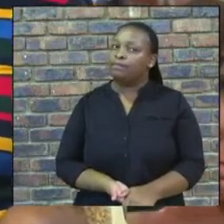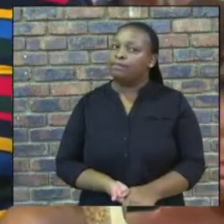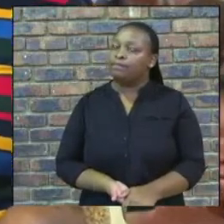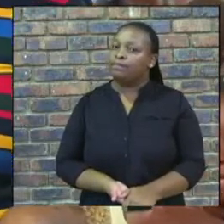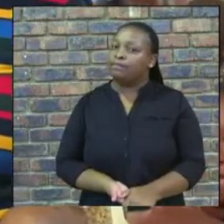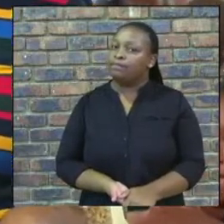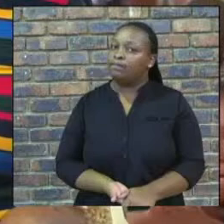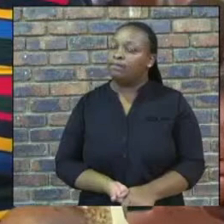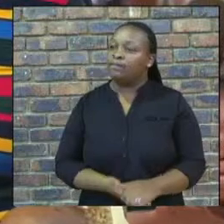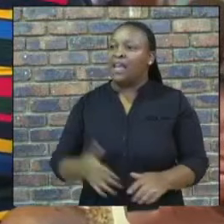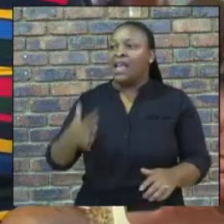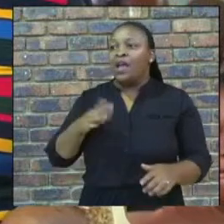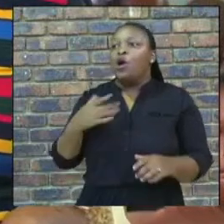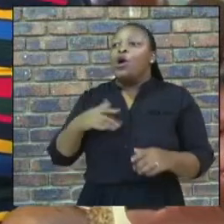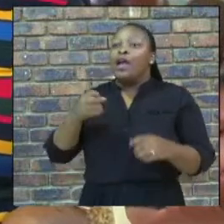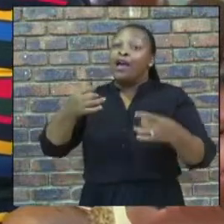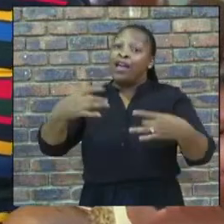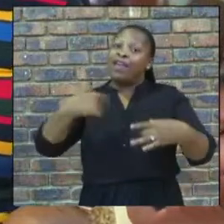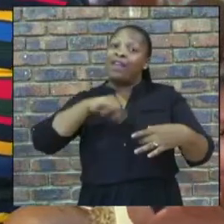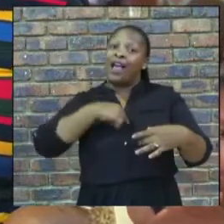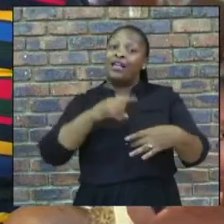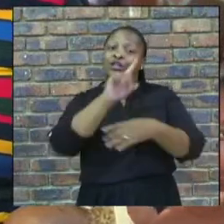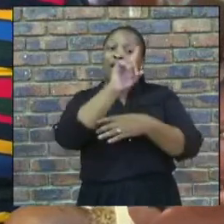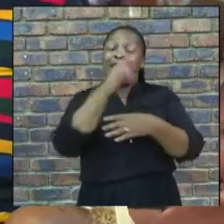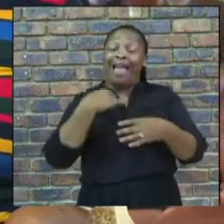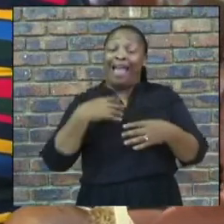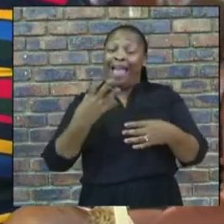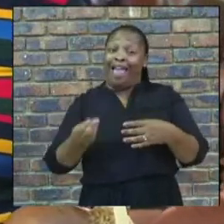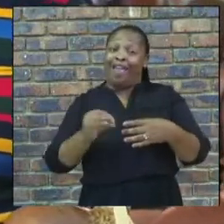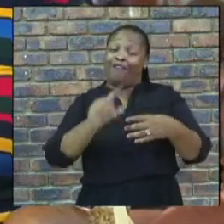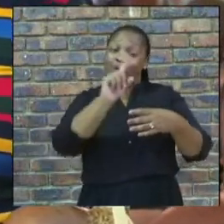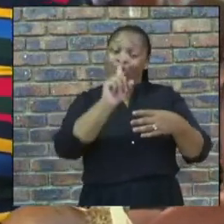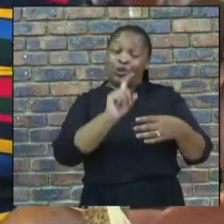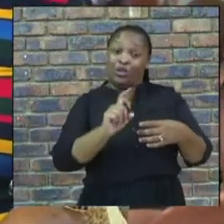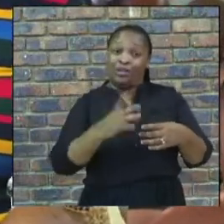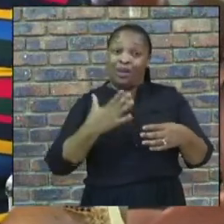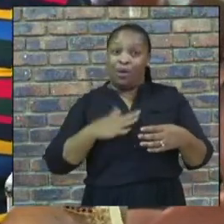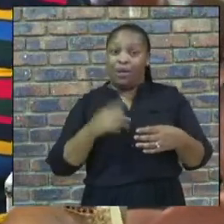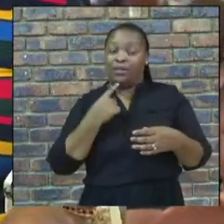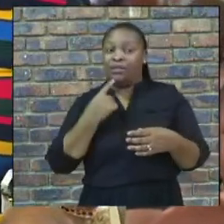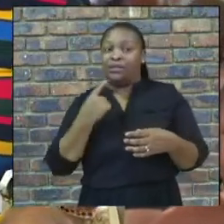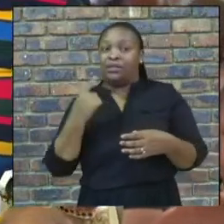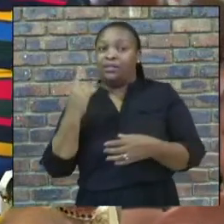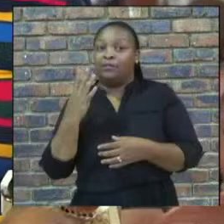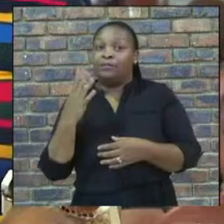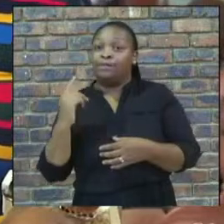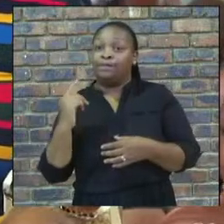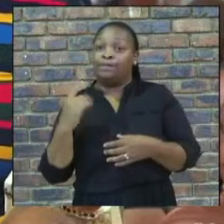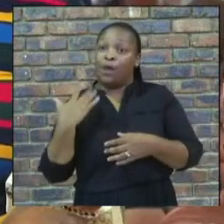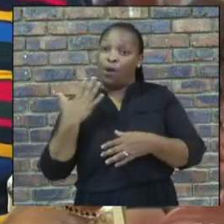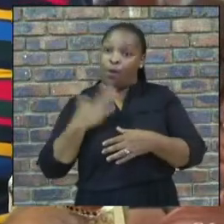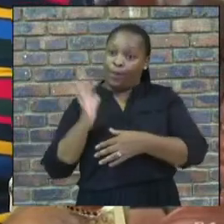following questions, which I would like to highlight to the House now.